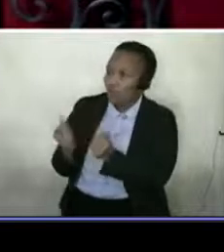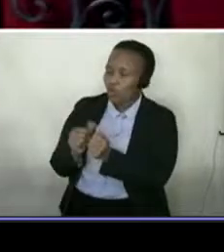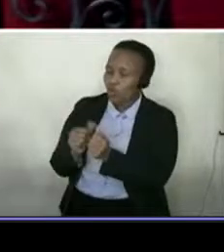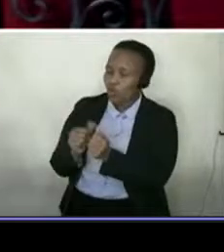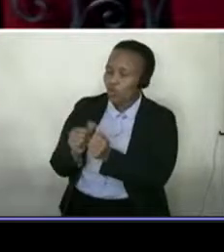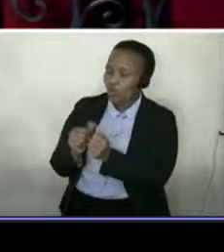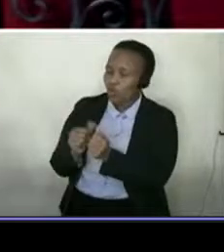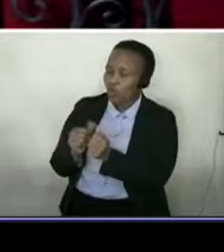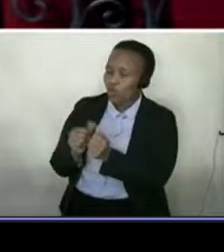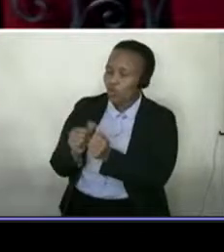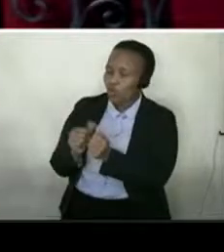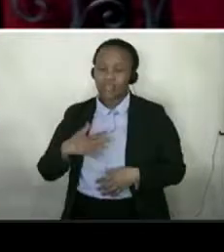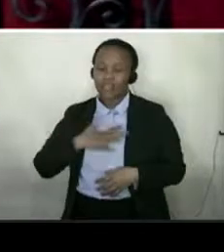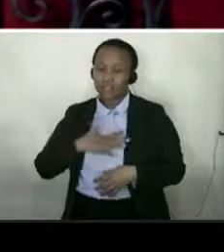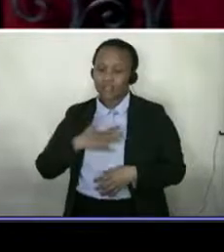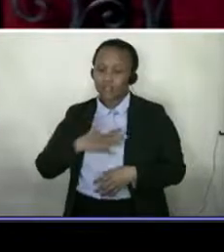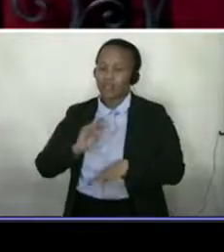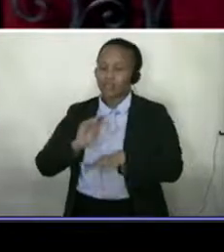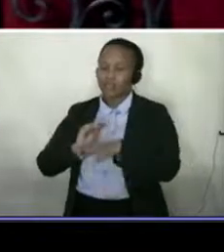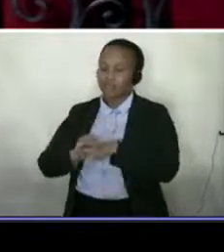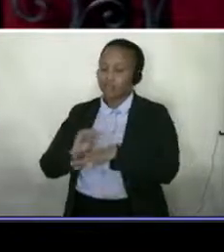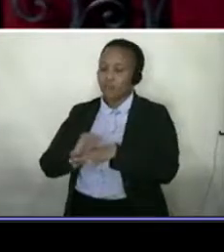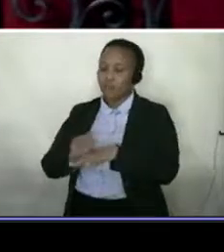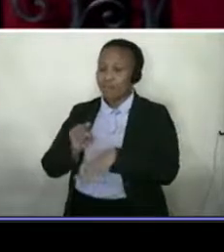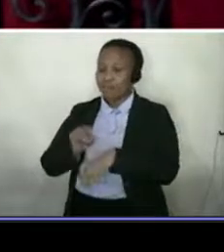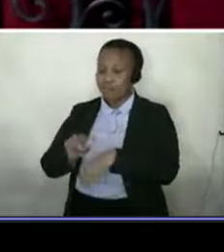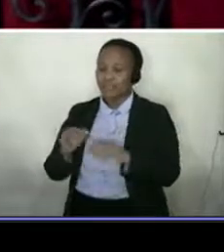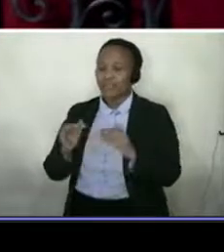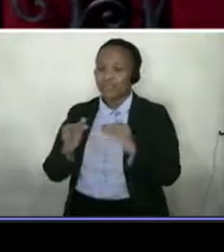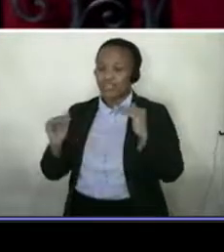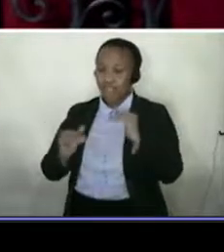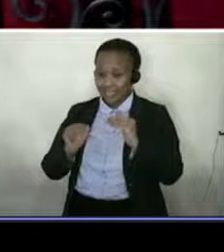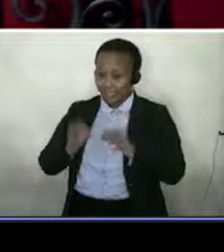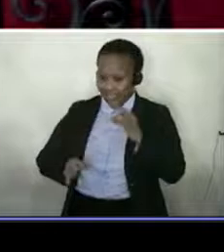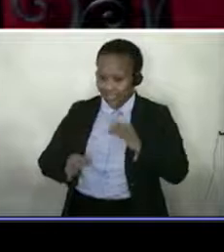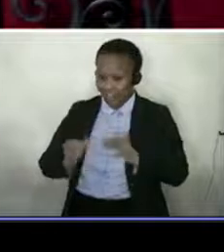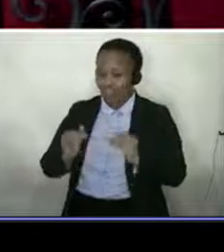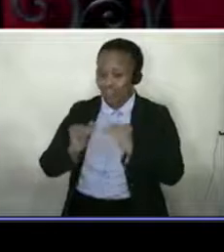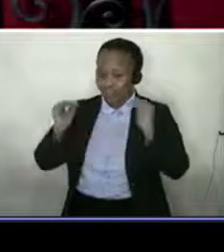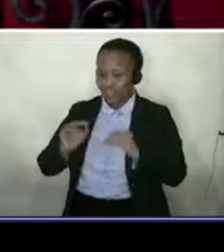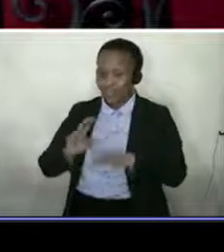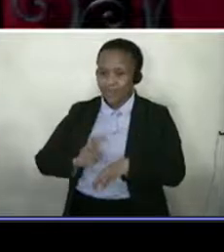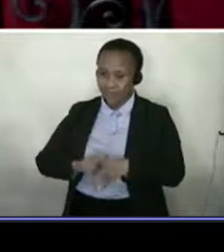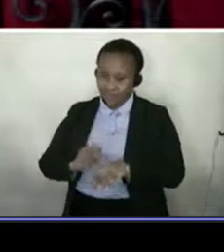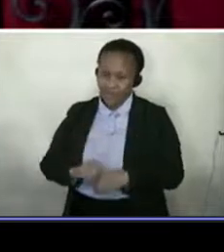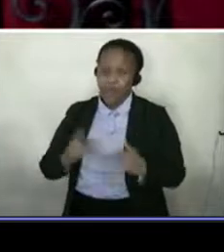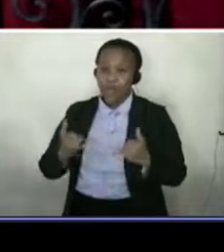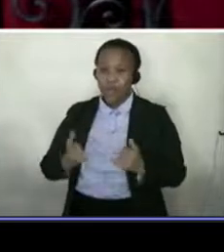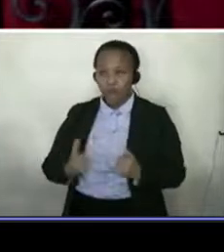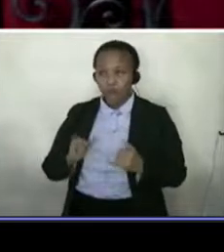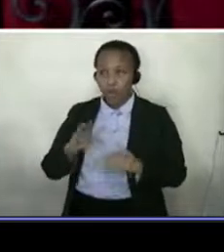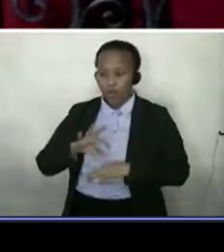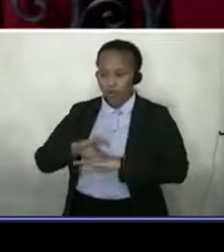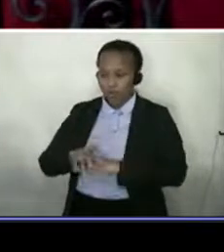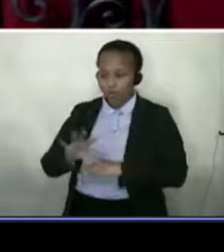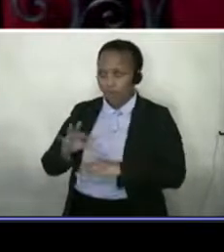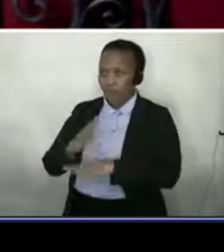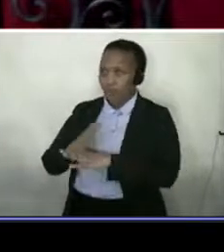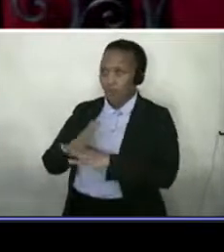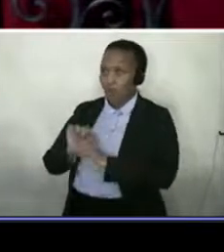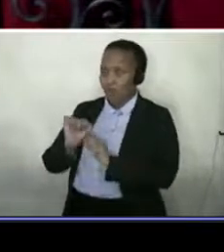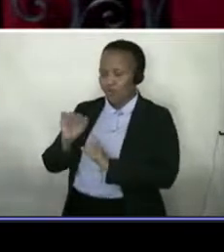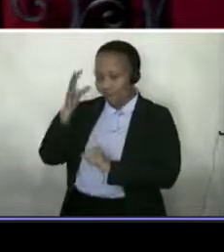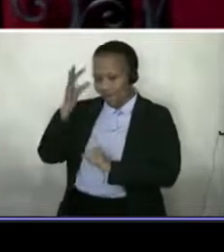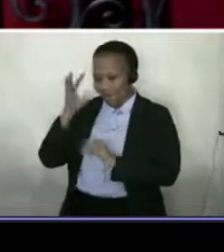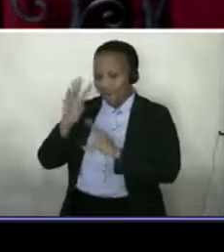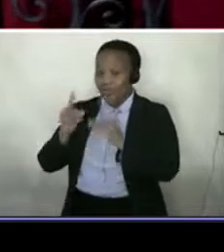a travesty of justice. These are mere examples of what happens in most of our departments in this province. We have a number of